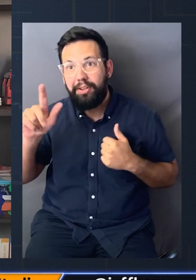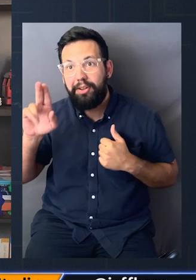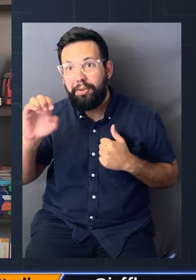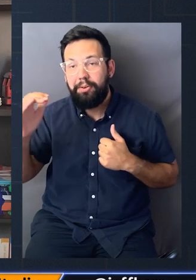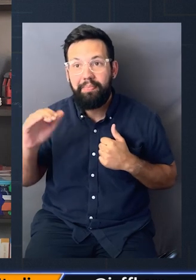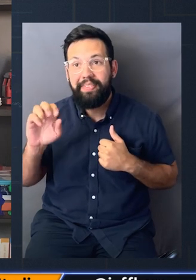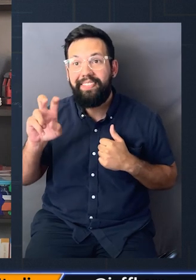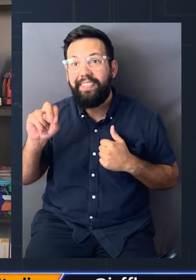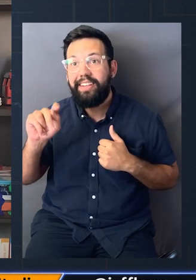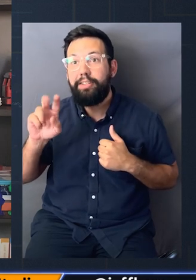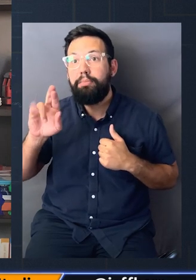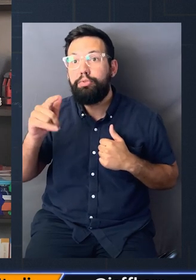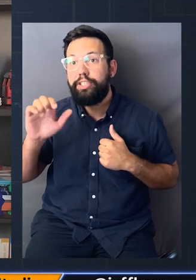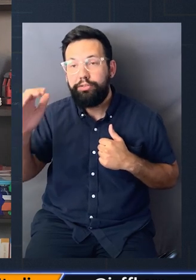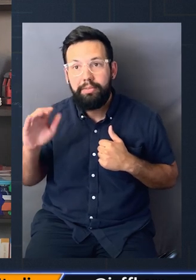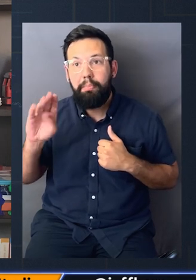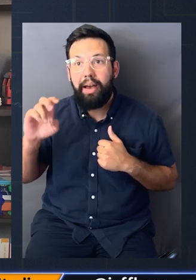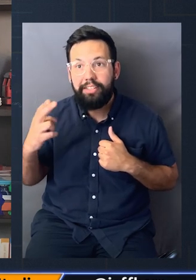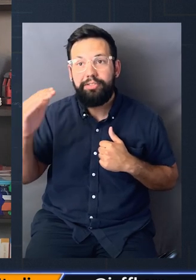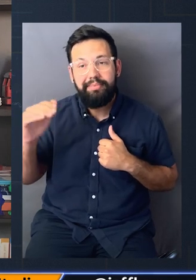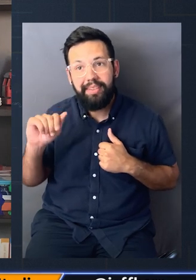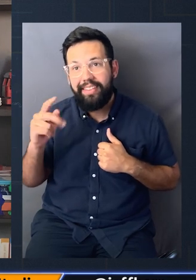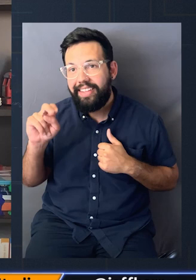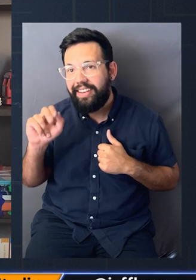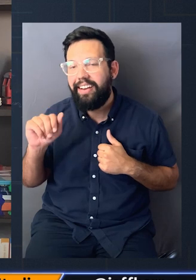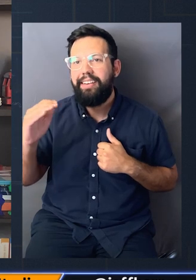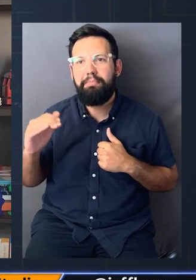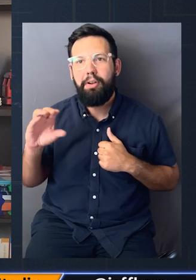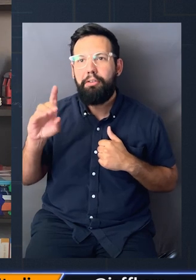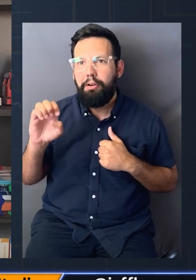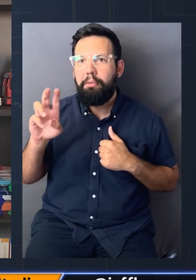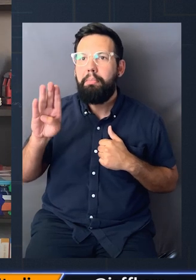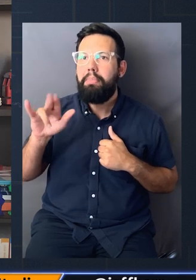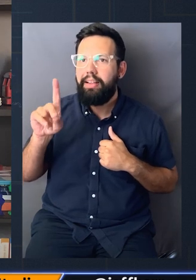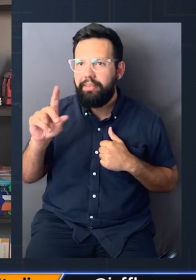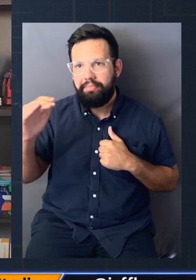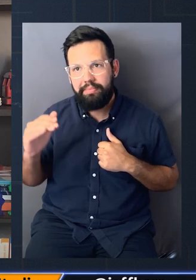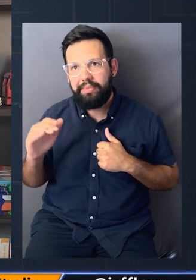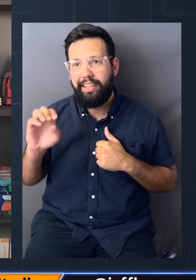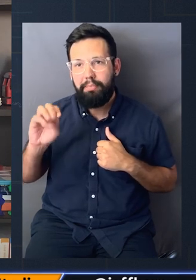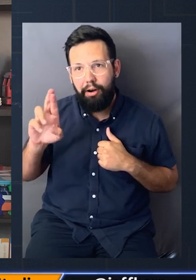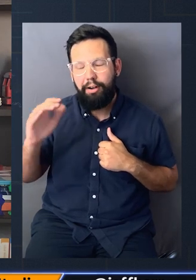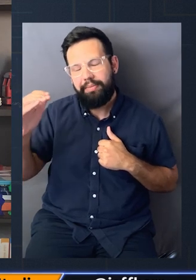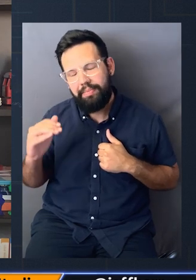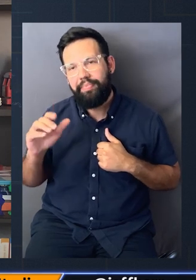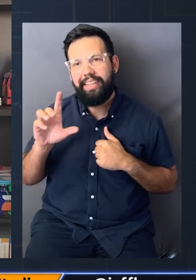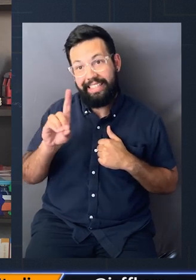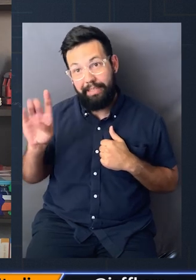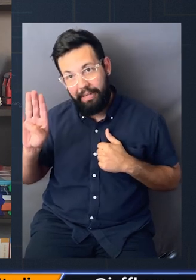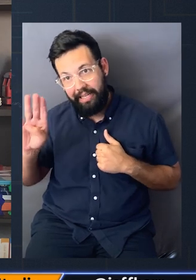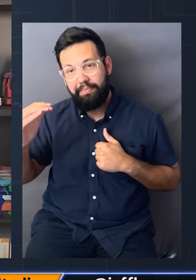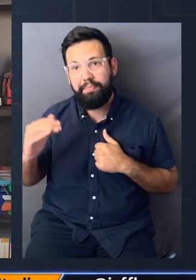EKS, Glue, EventBridge, Batch, Athena, CodeBuild, EMR,